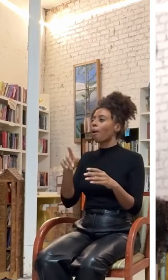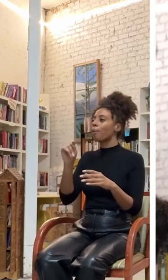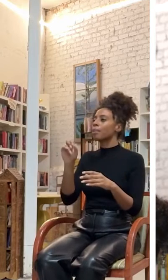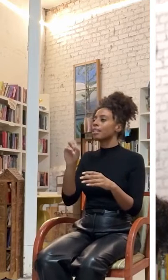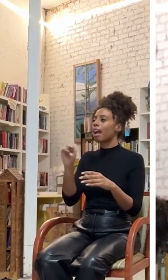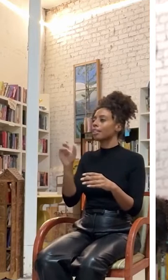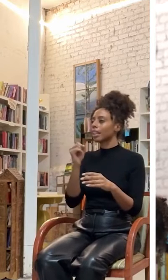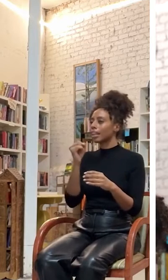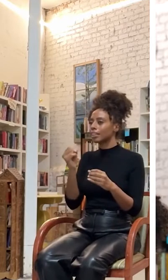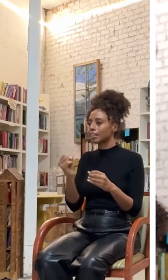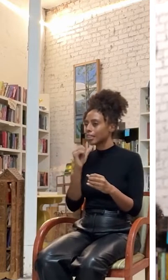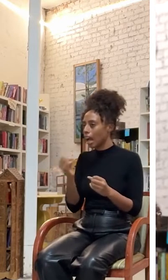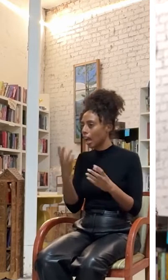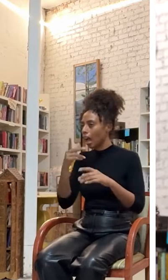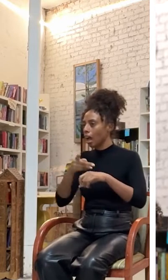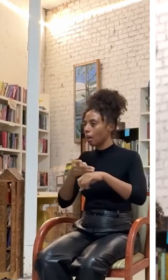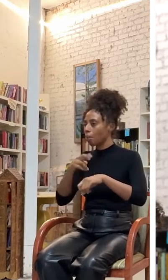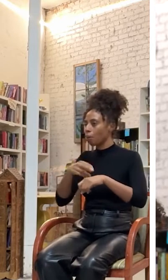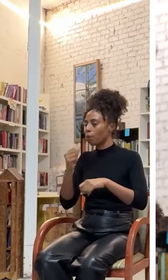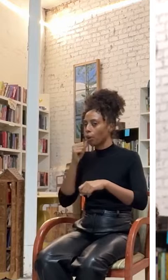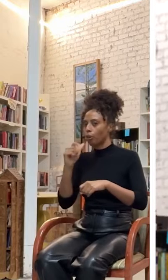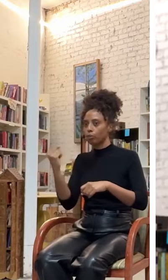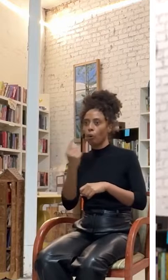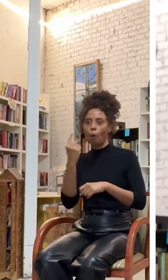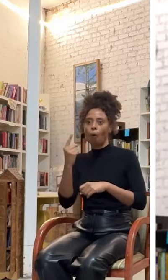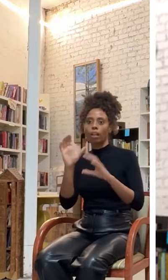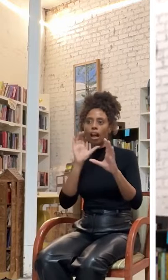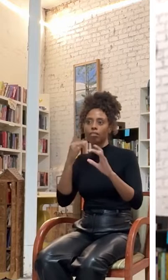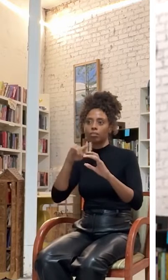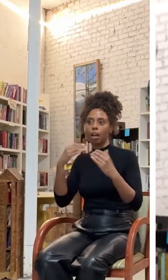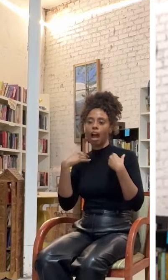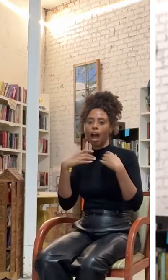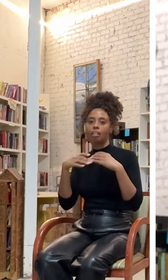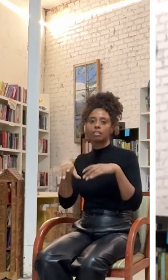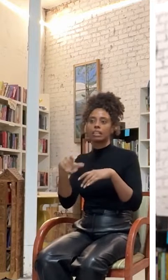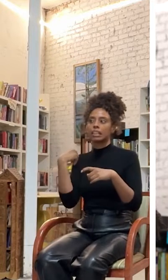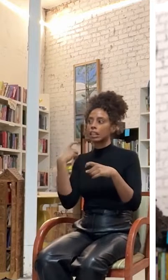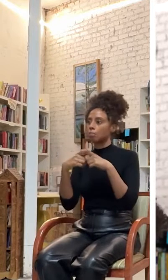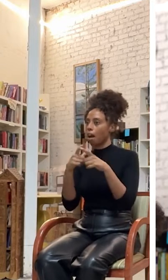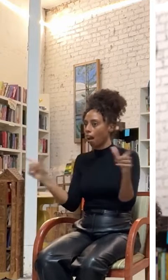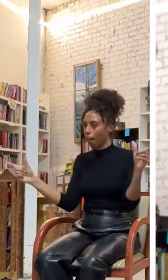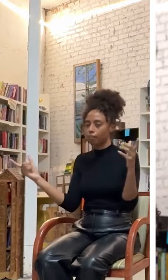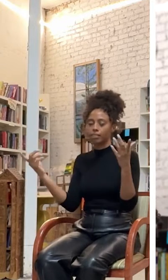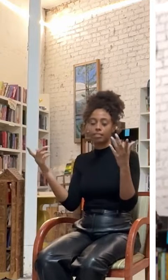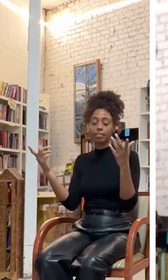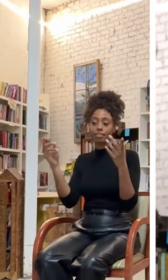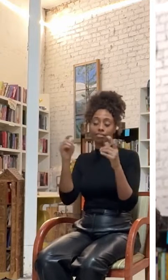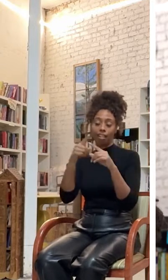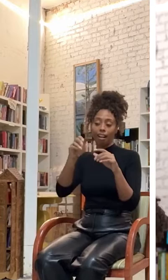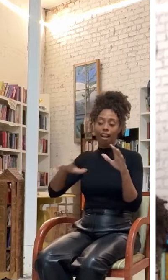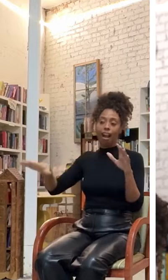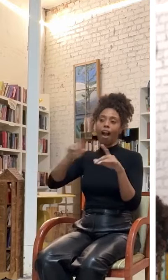Yeah, no, it was like the only conversation in Spanish to be had for miles. But then the thing